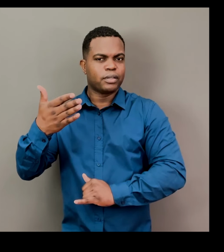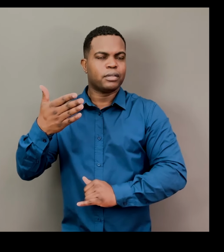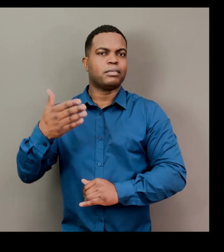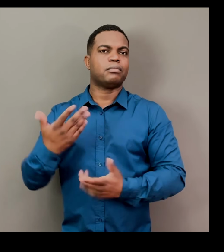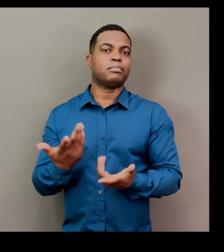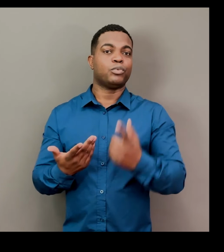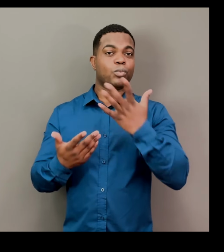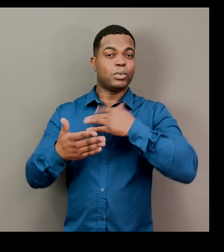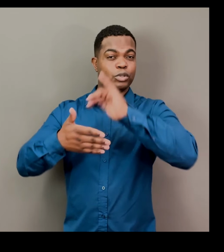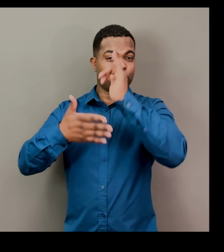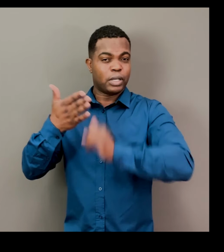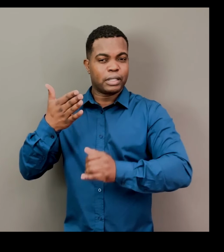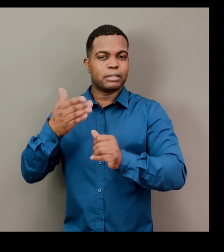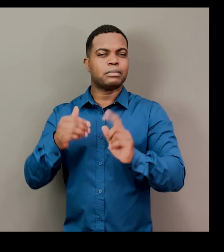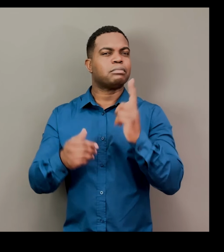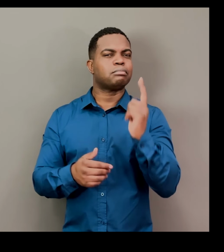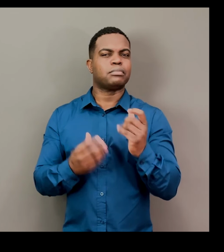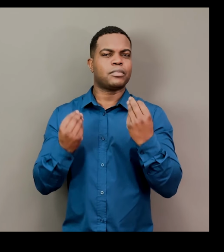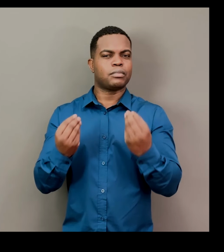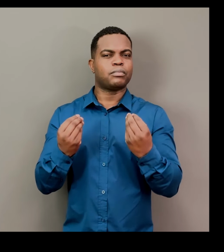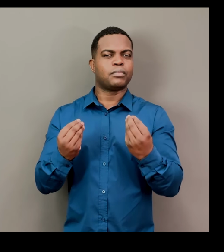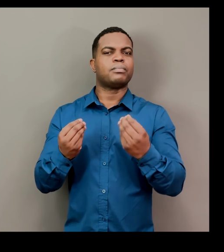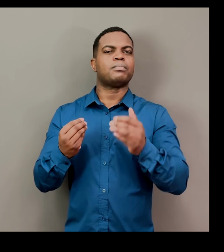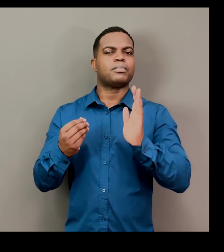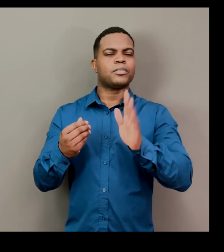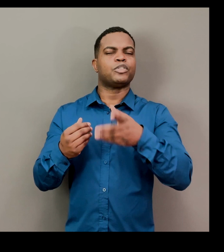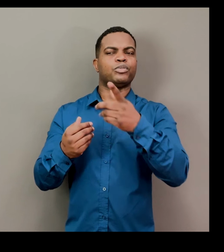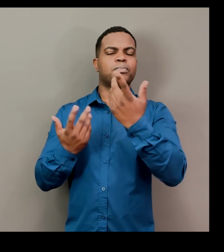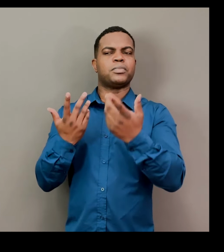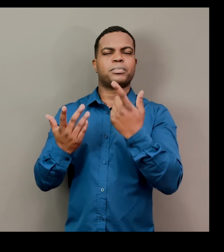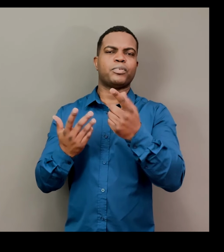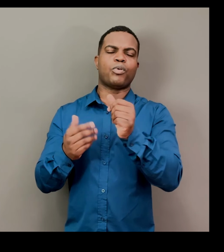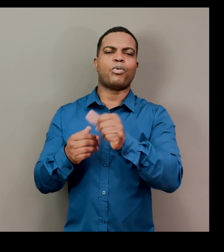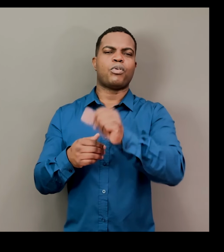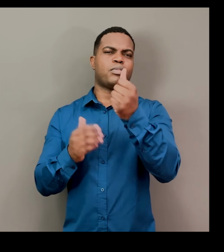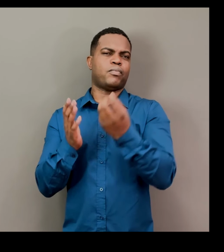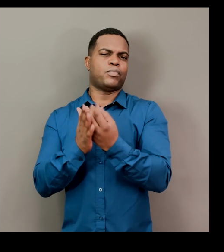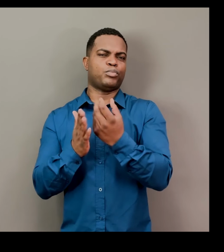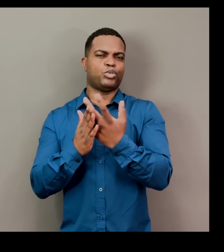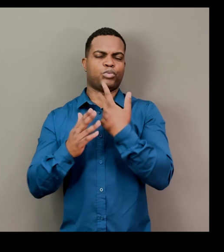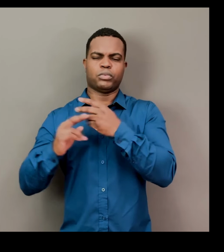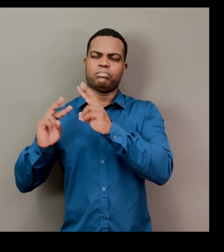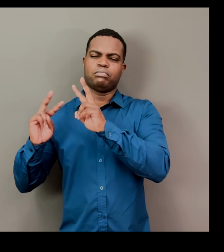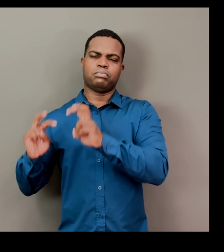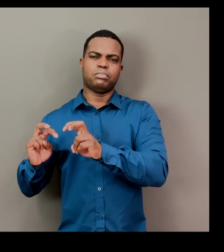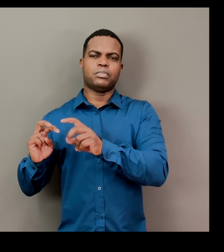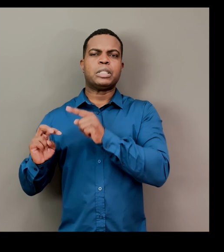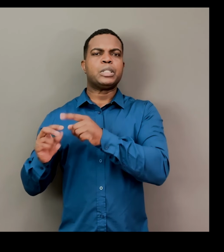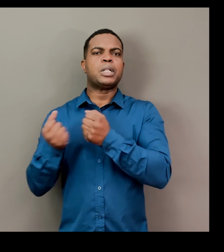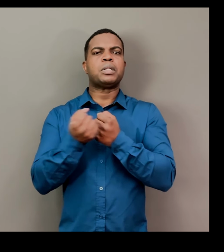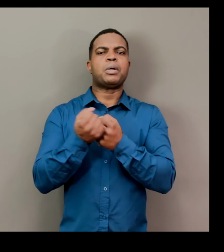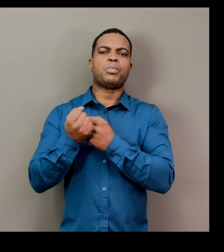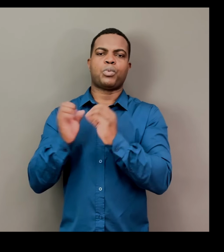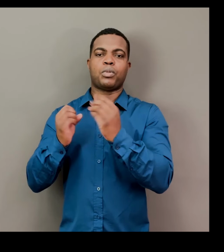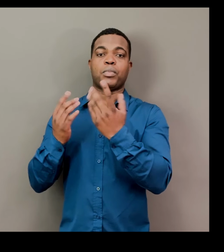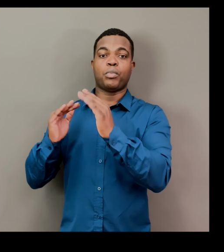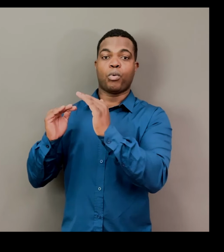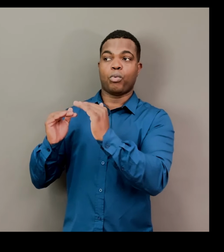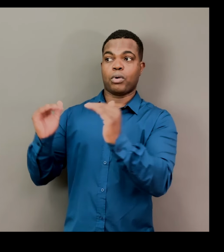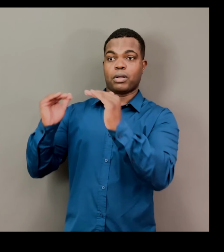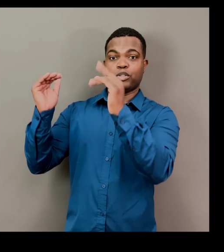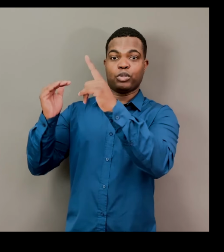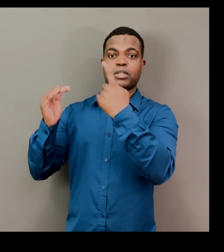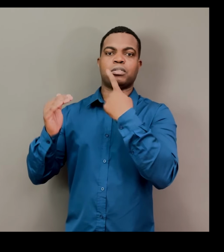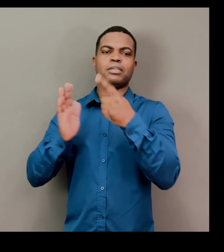The first step when you start digging could be to see if a non-partisan fact-checking organization has